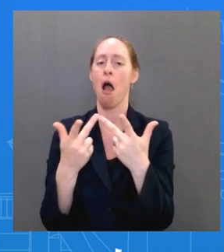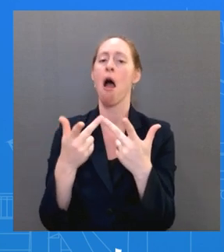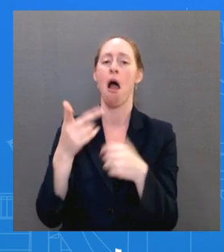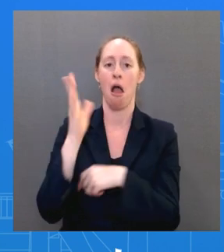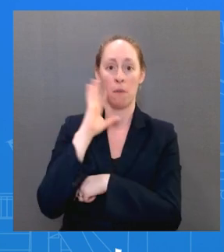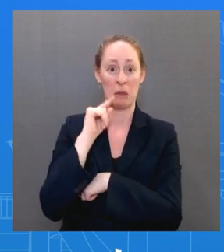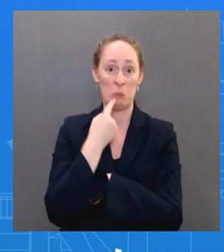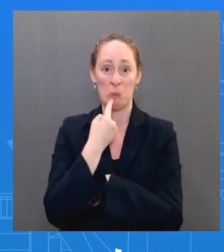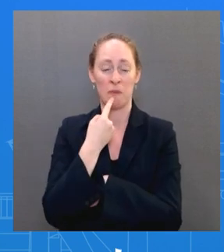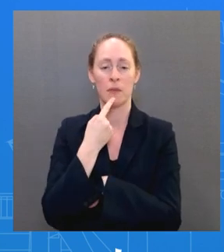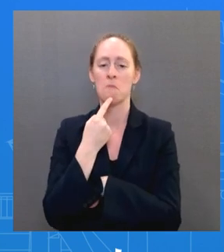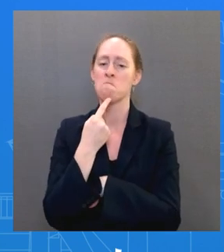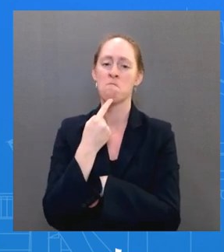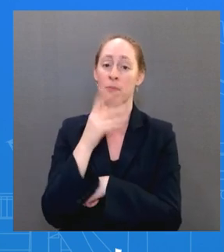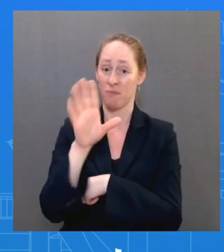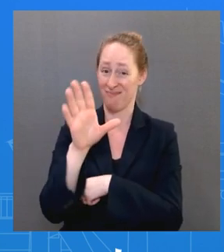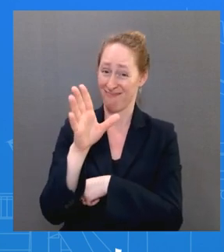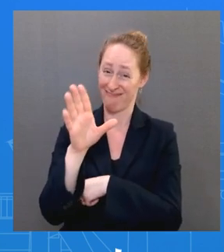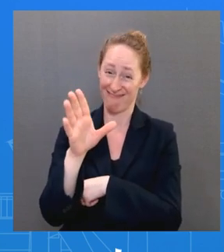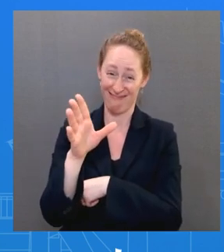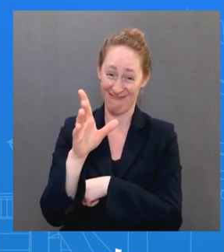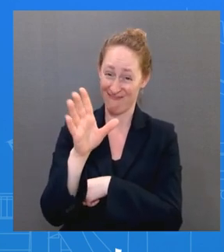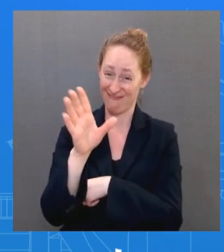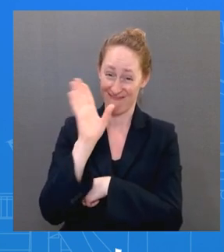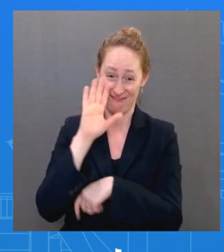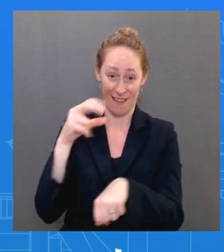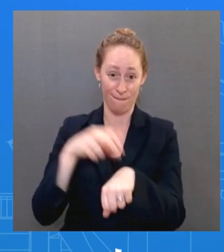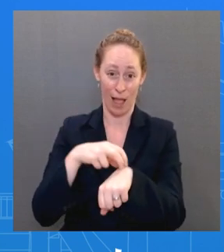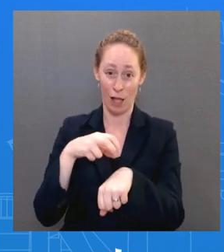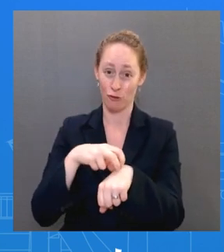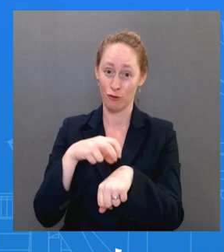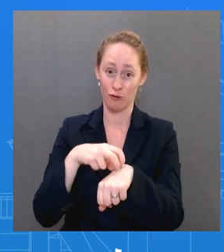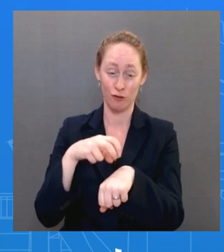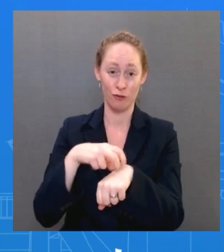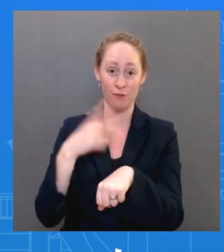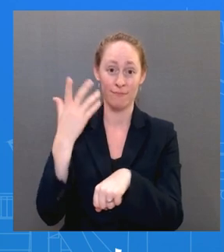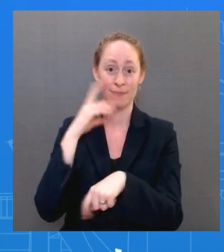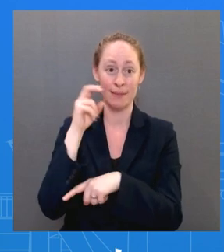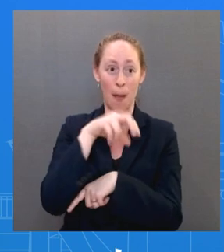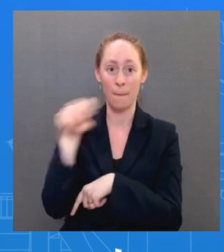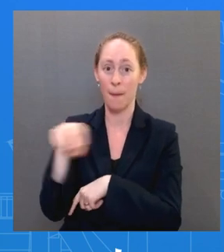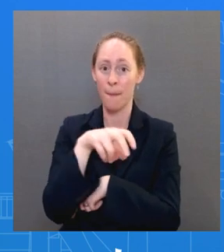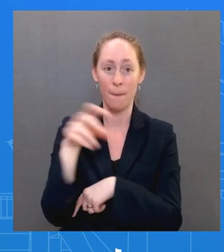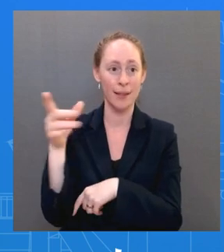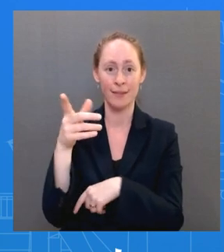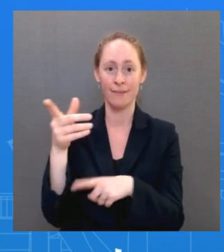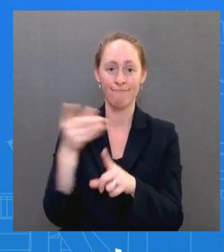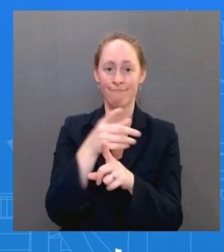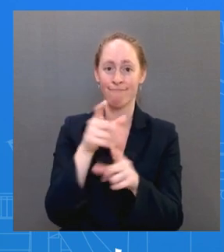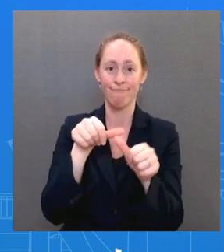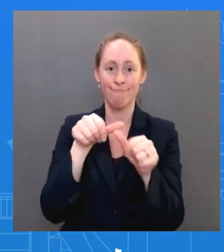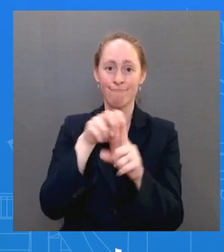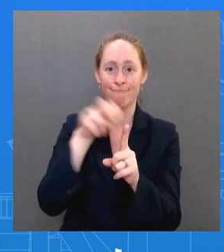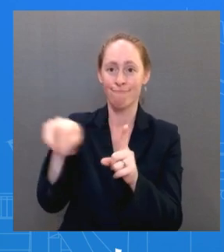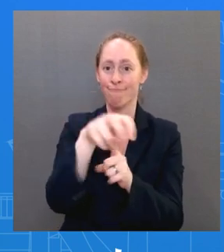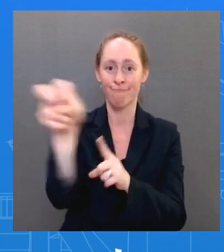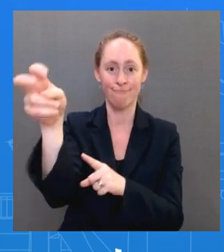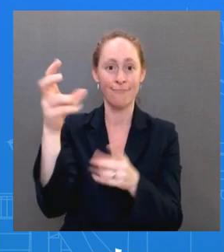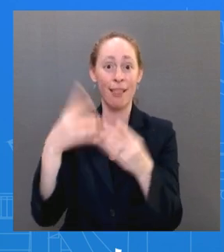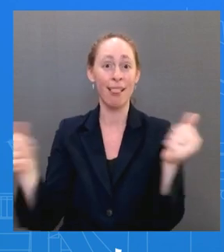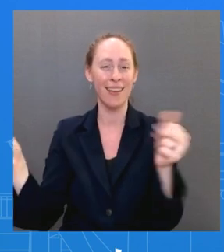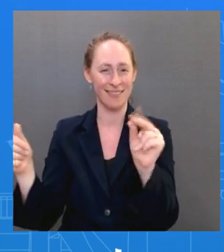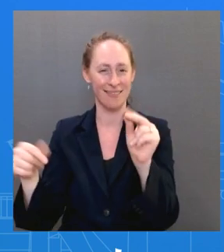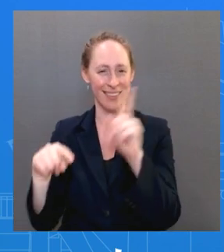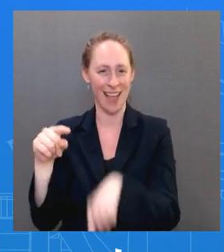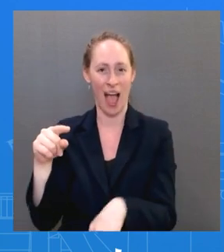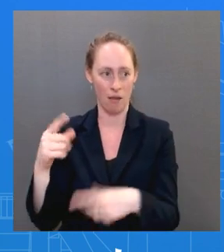immunity against this virus. And so I've been very clear for years, I mean, 2 years or a year and a half, I guess, since we've had vaccines,